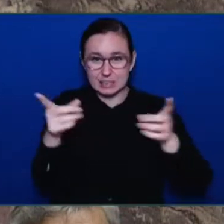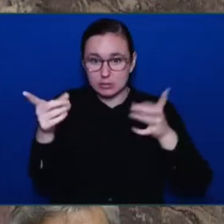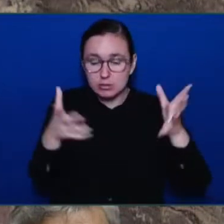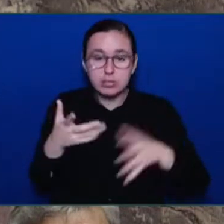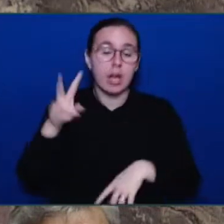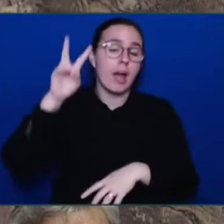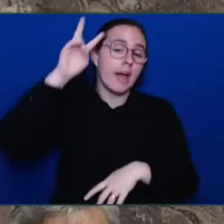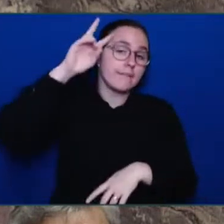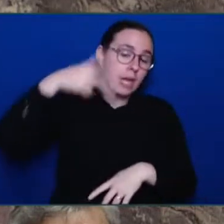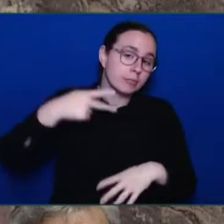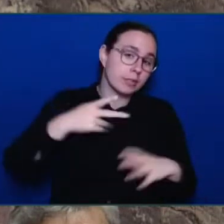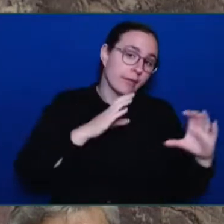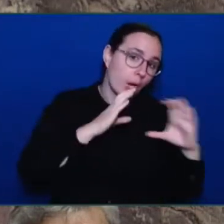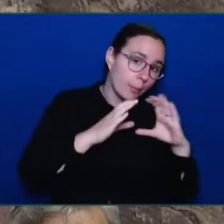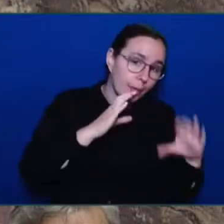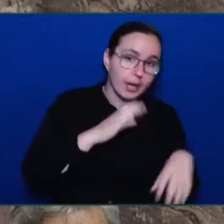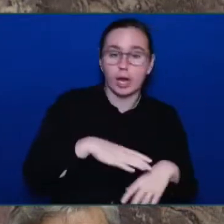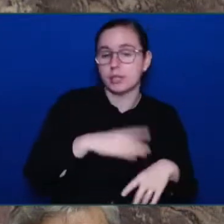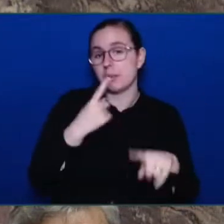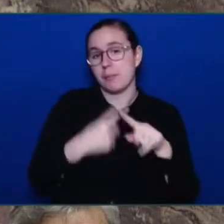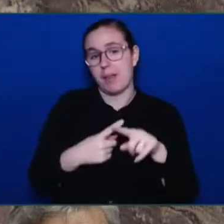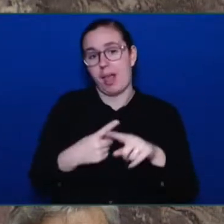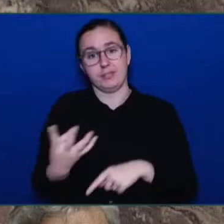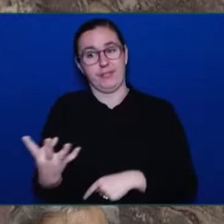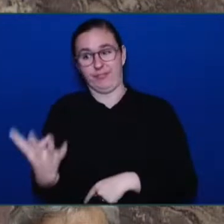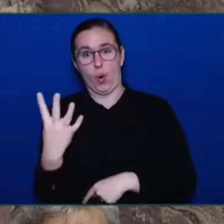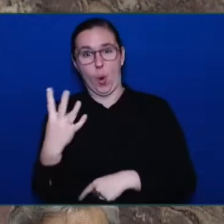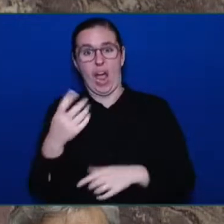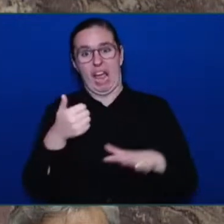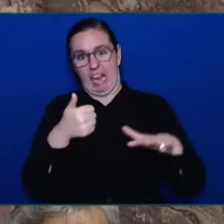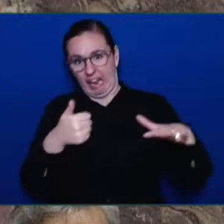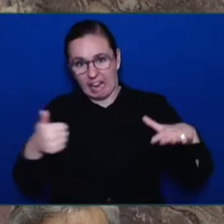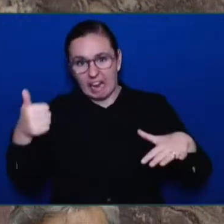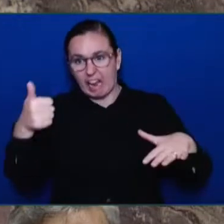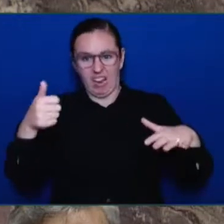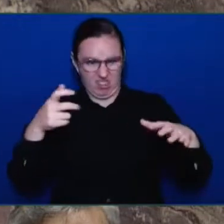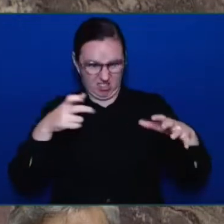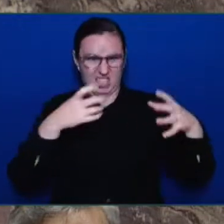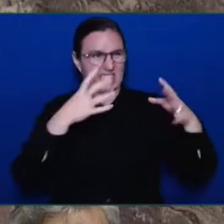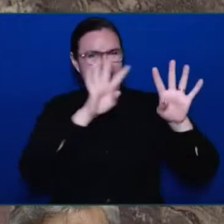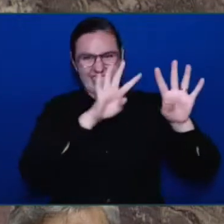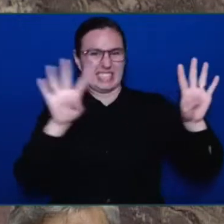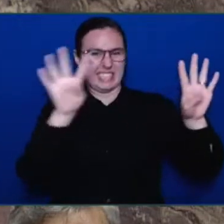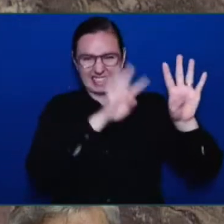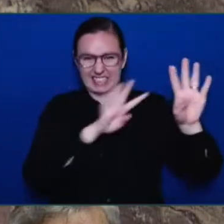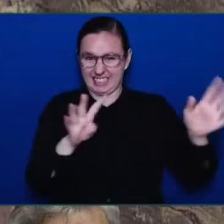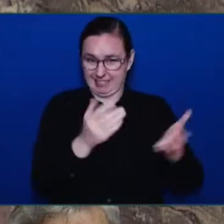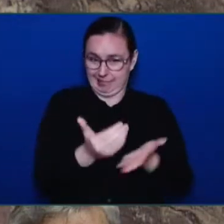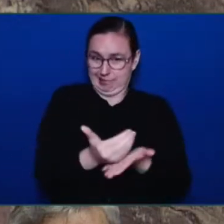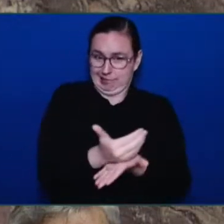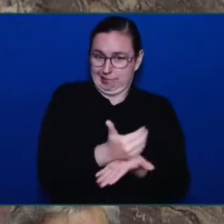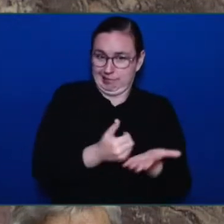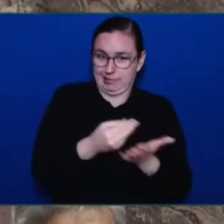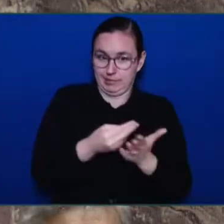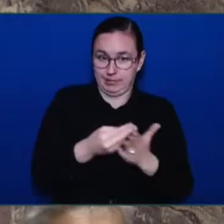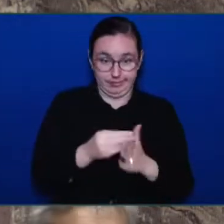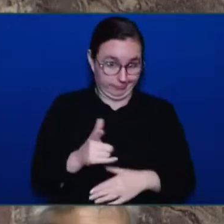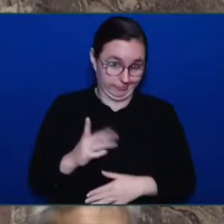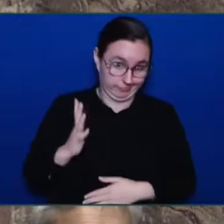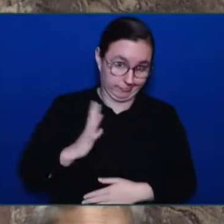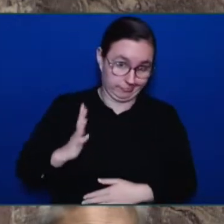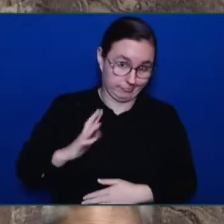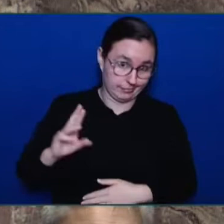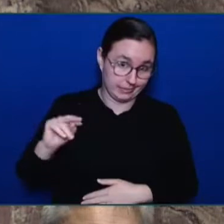of communications, including the former NDP director of Caucus Communications. This former